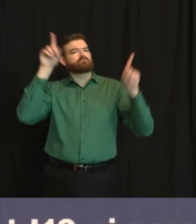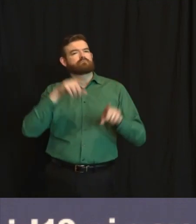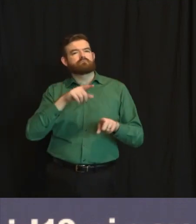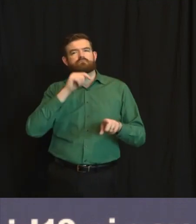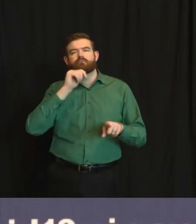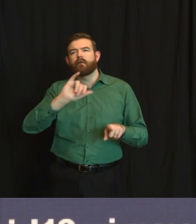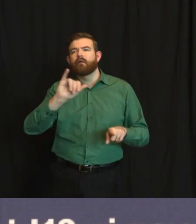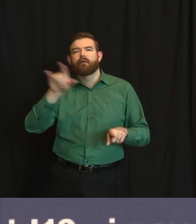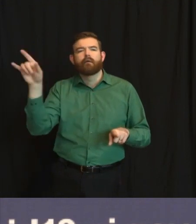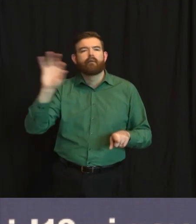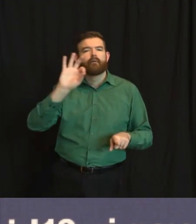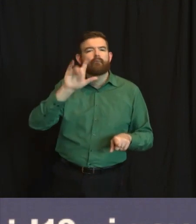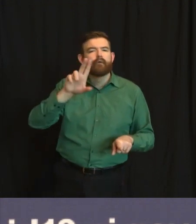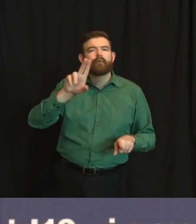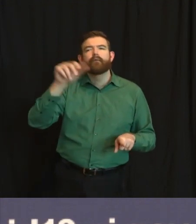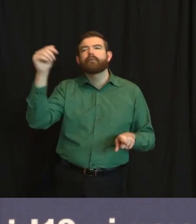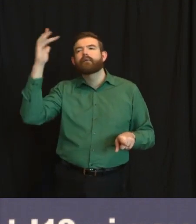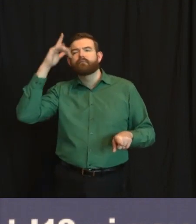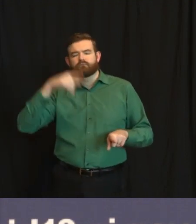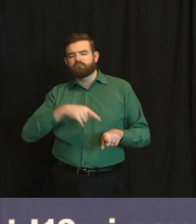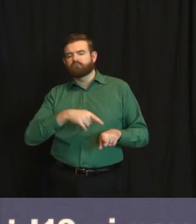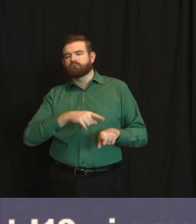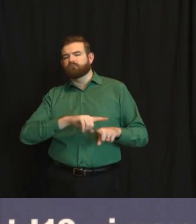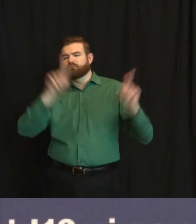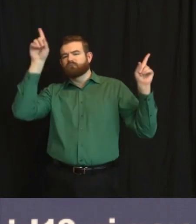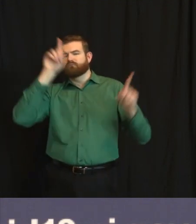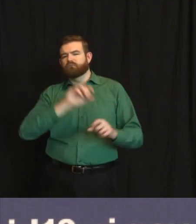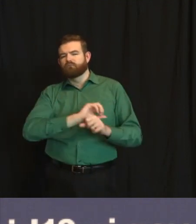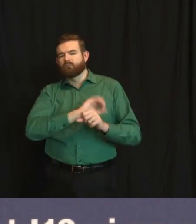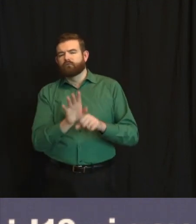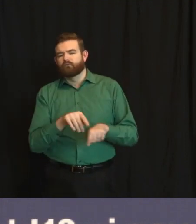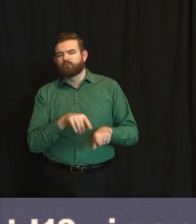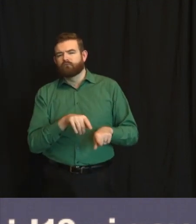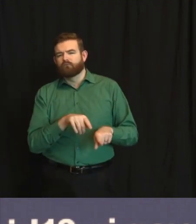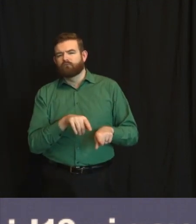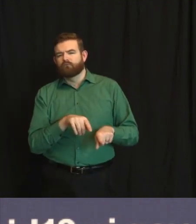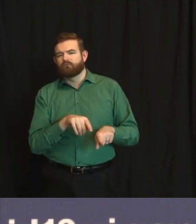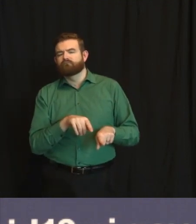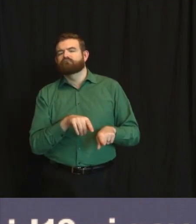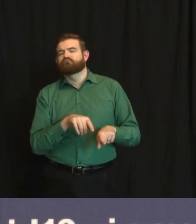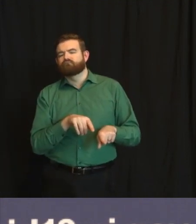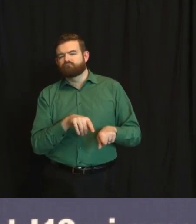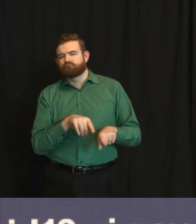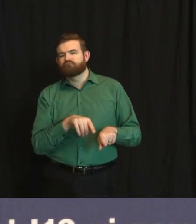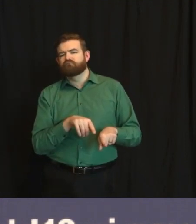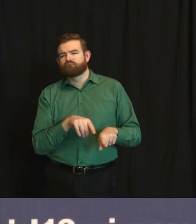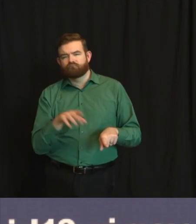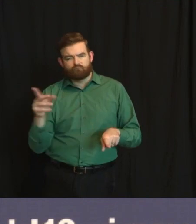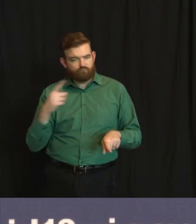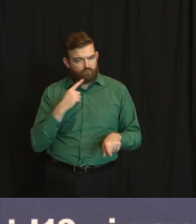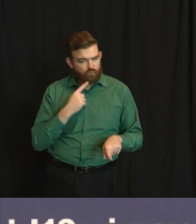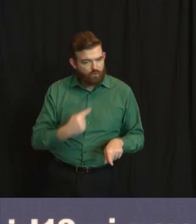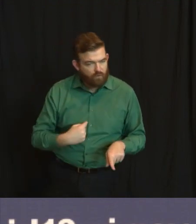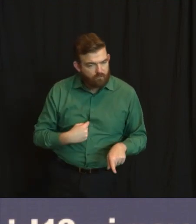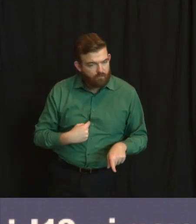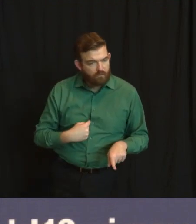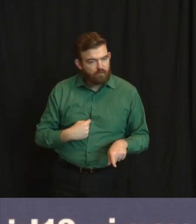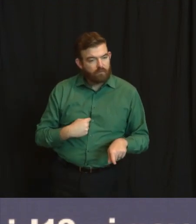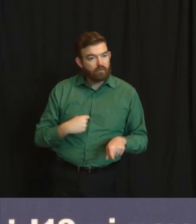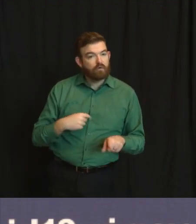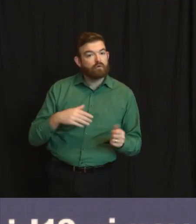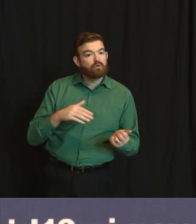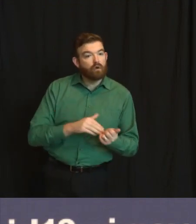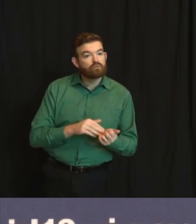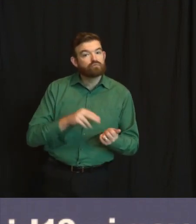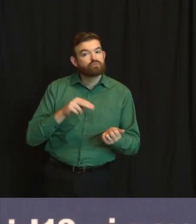people getting sick. And your point to me and to us has been that there's a certain amount of an experience curve here that is taking